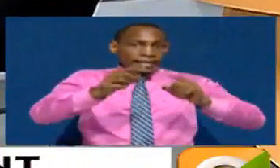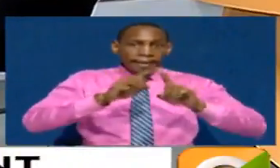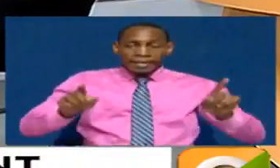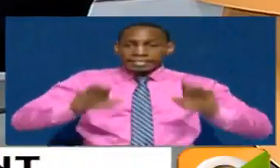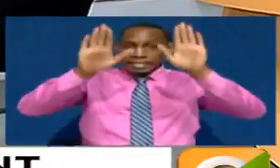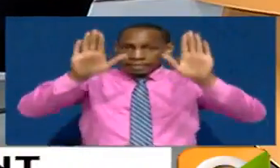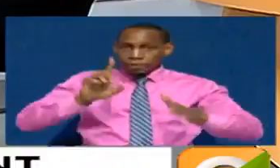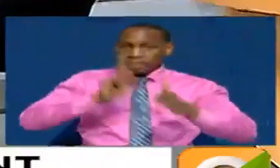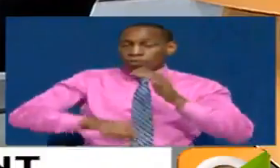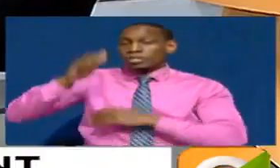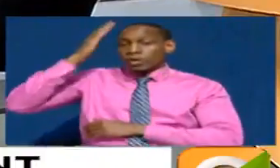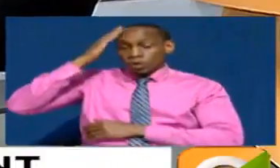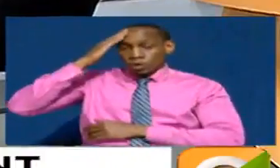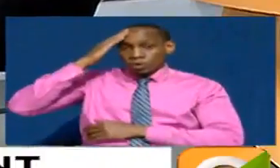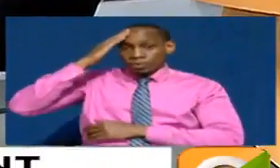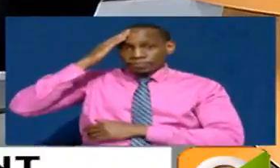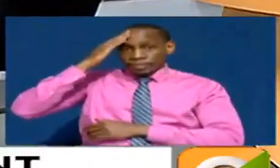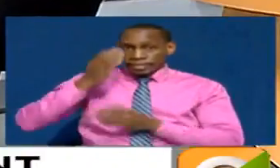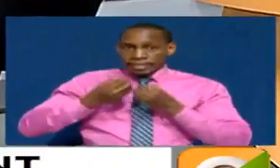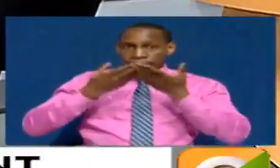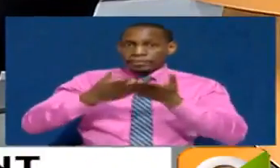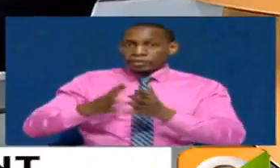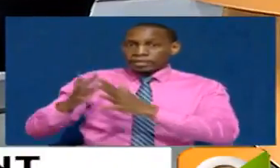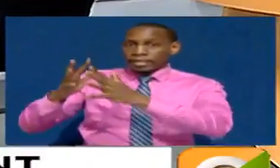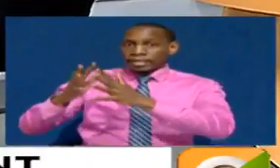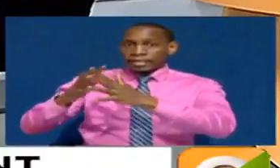But what is important to note is this, is that data from the